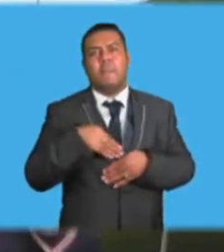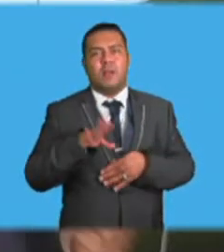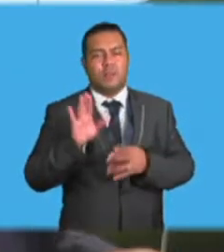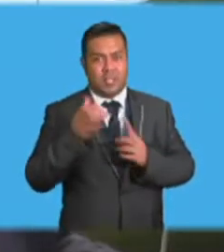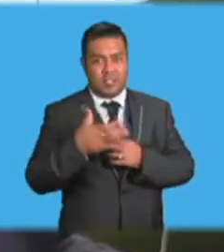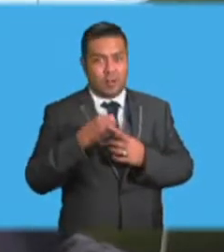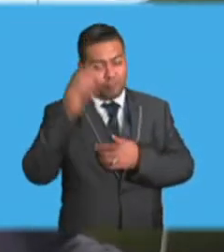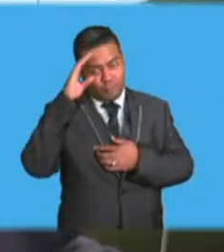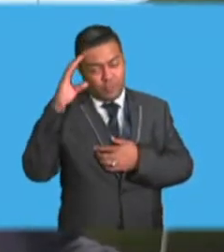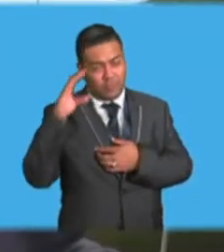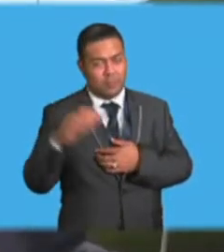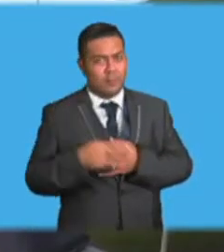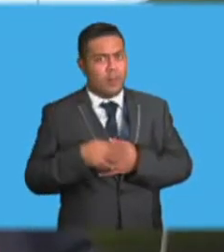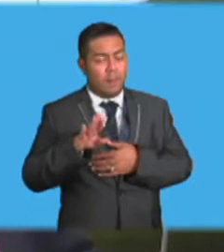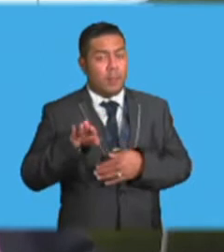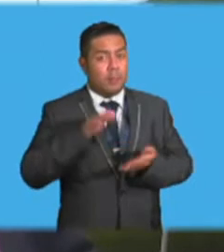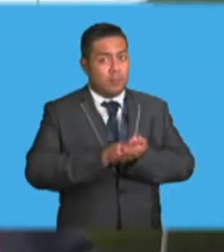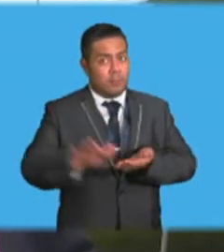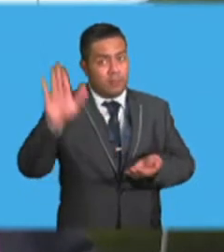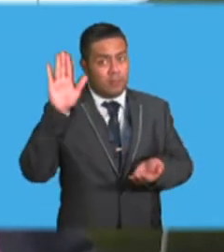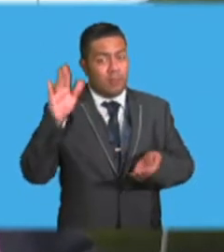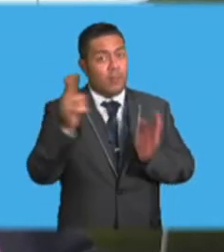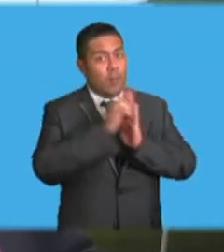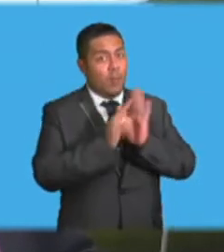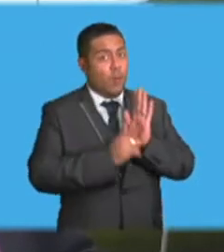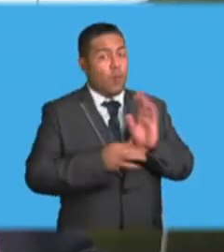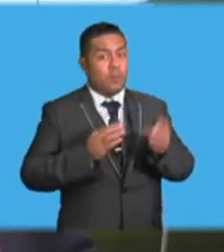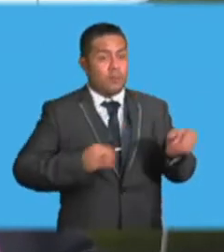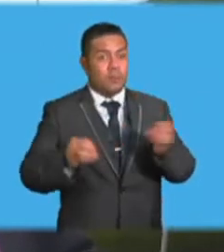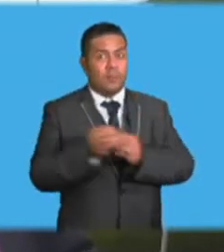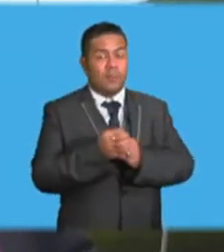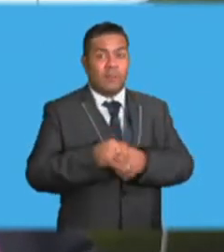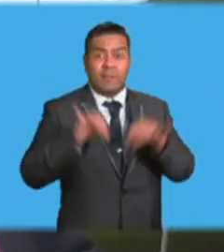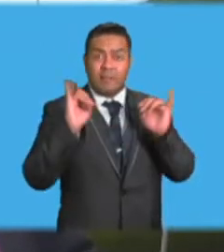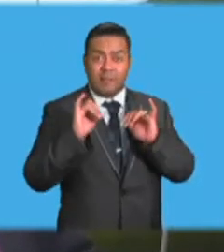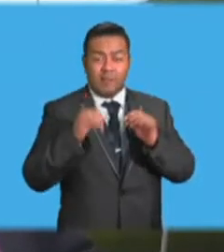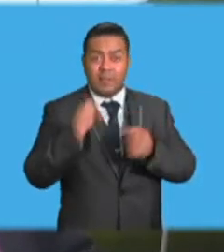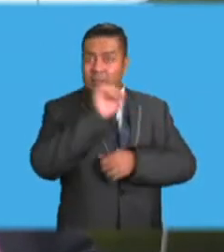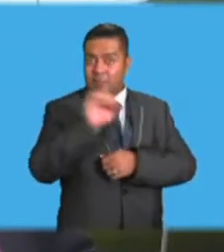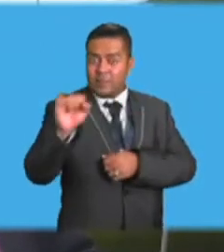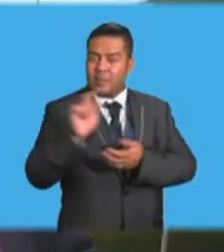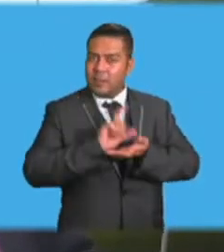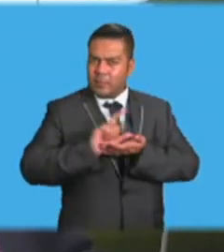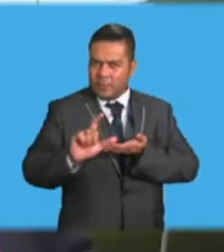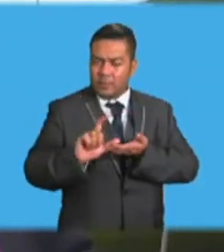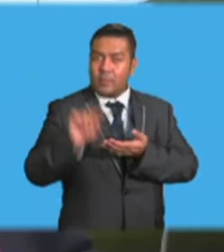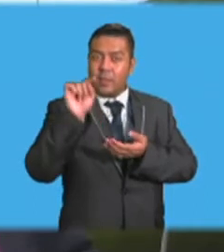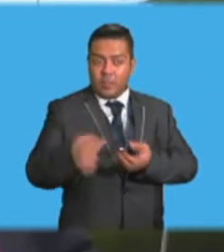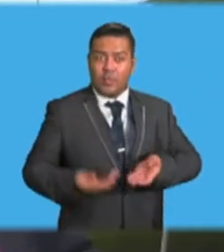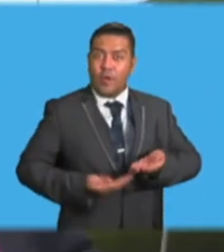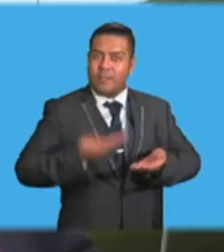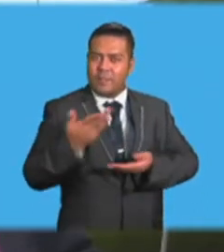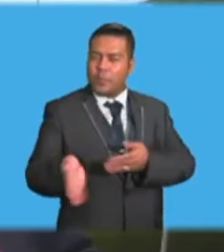Hindu faith were, however, relieved when the Crown Law Office in those days subsequently issued a statement clarifying that these offerings